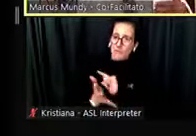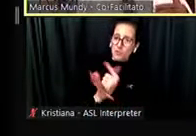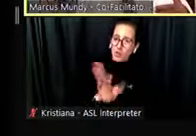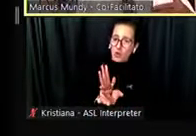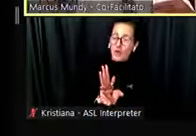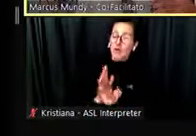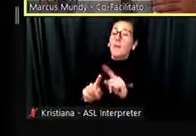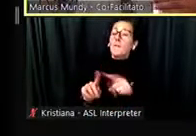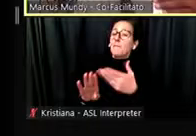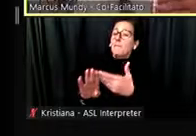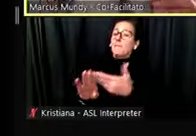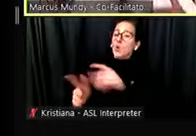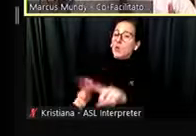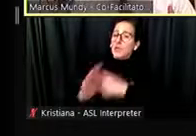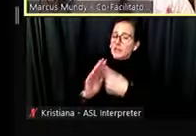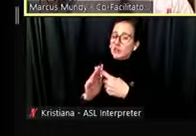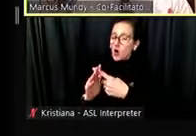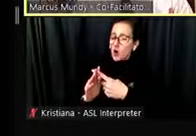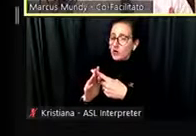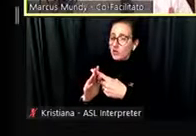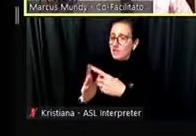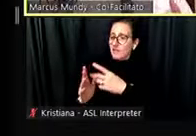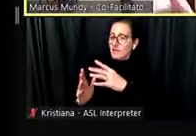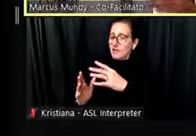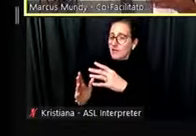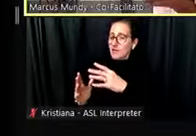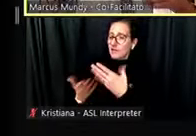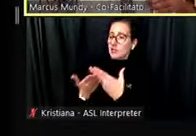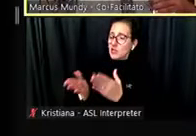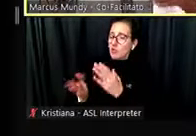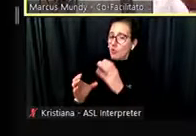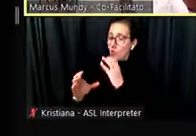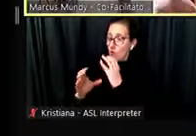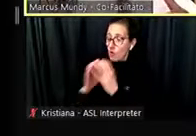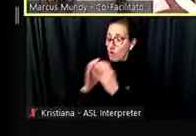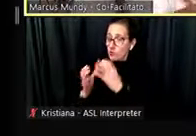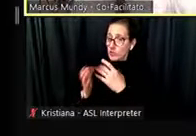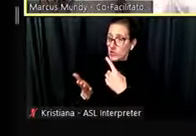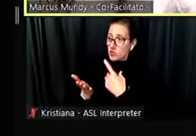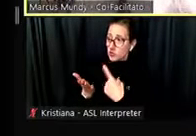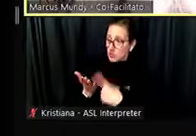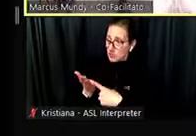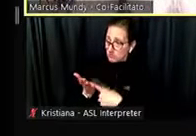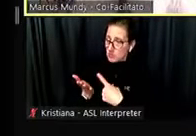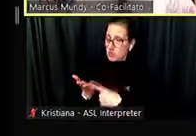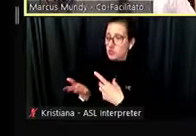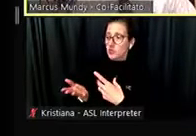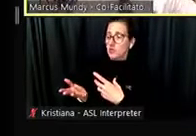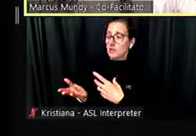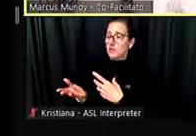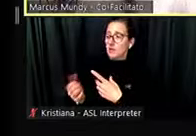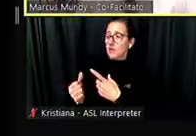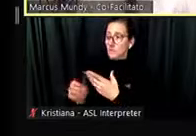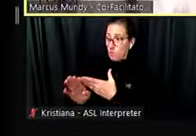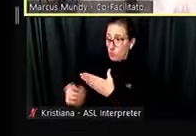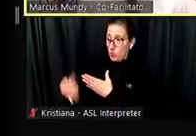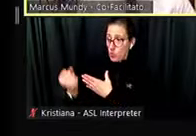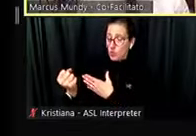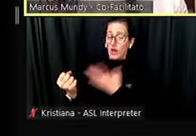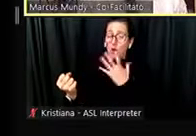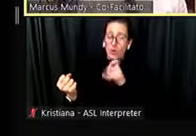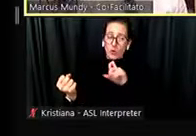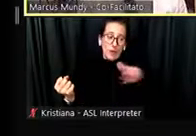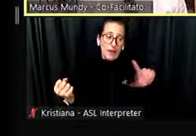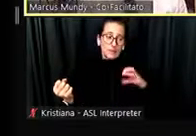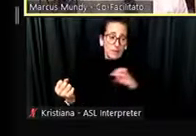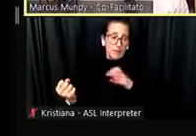and ask any of the commissioners on the line if they wanted to reflect back on an earlier question or about any of the process